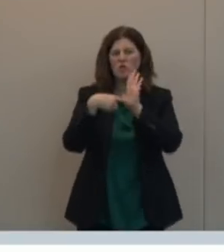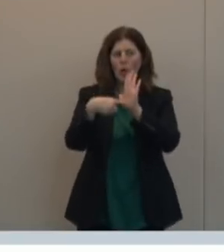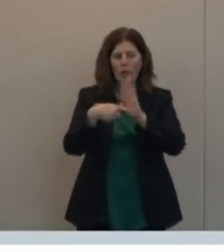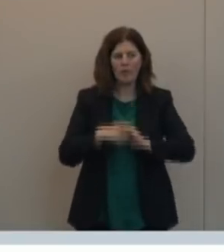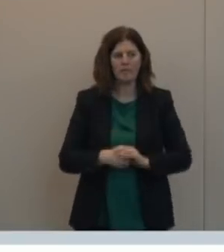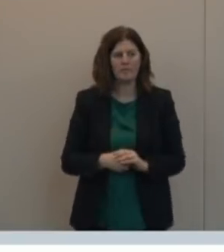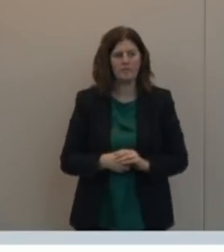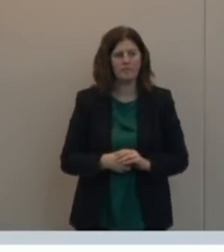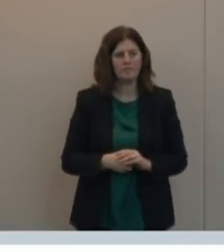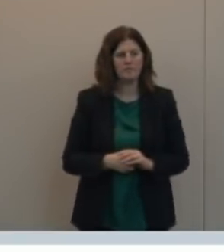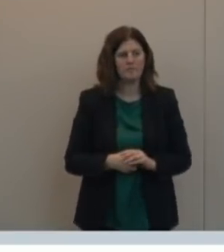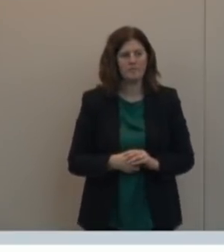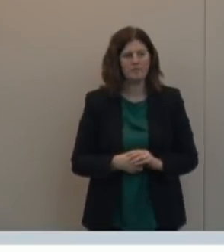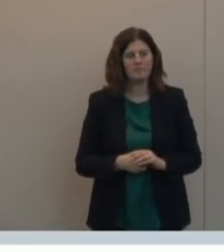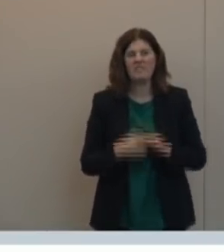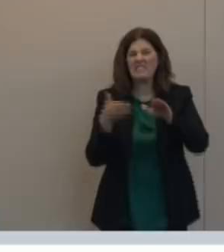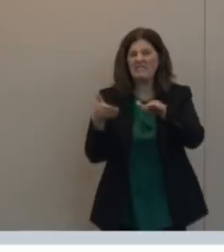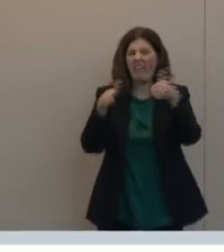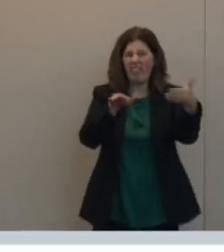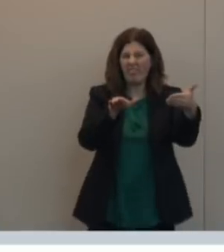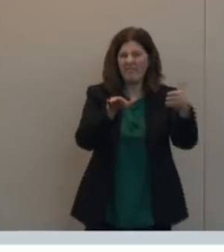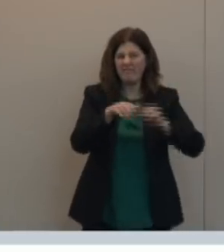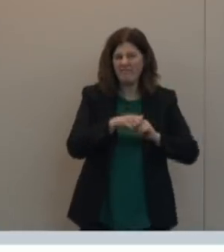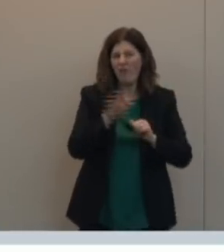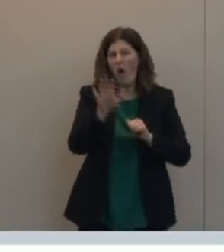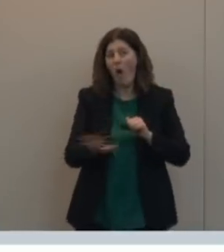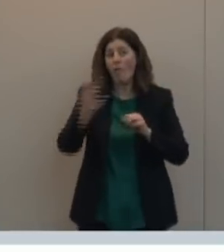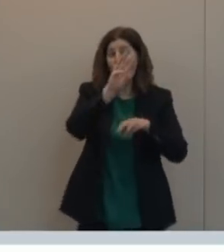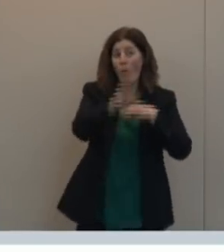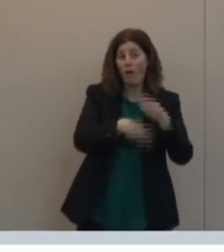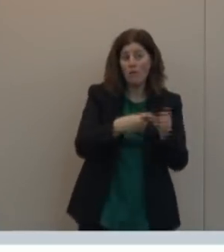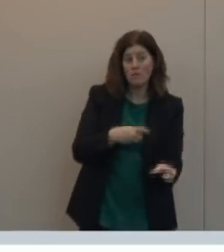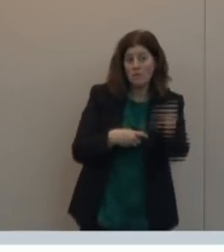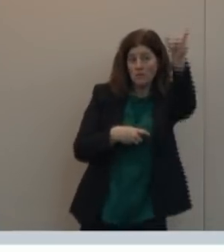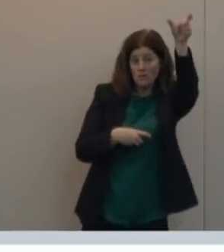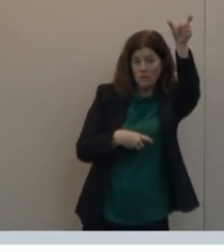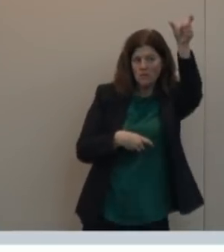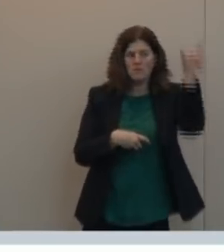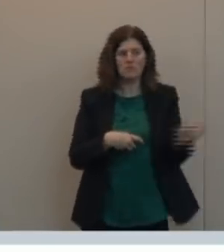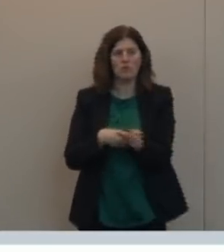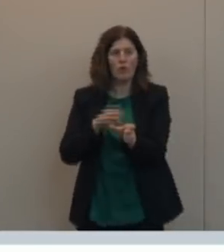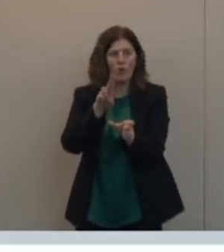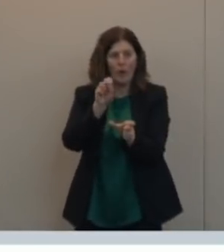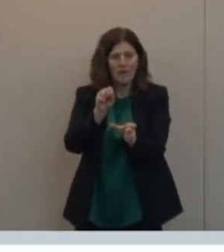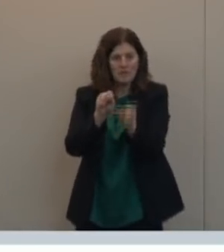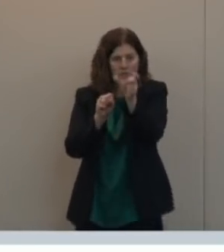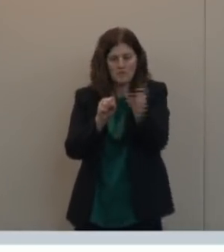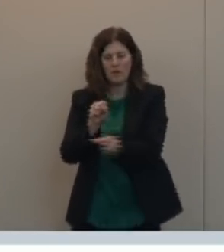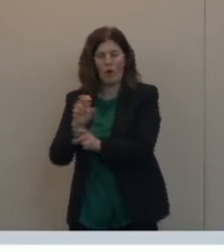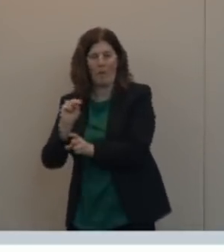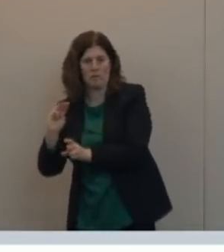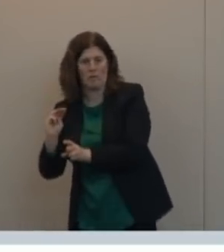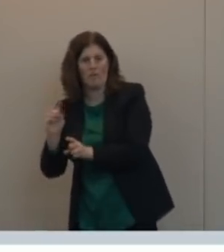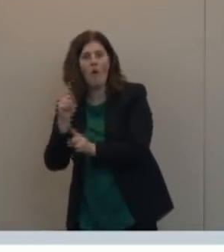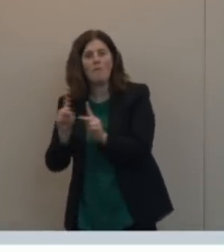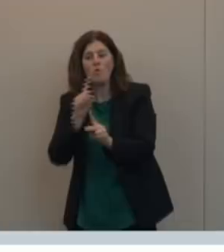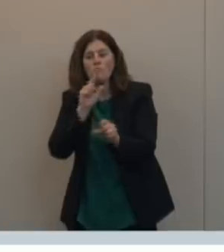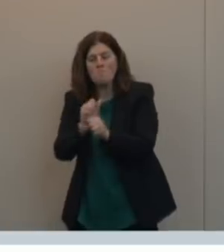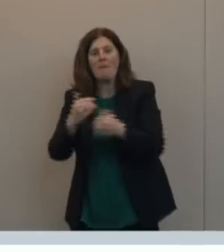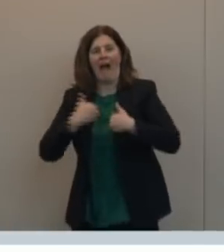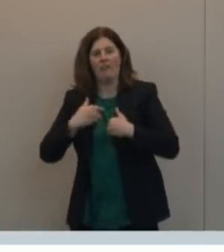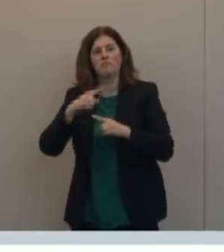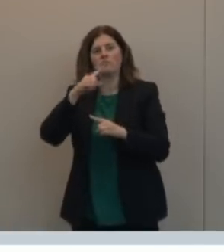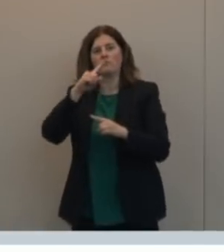you death rates in the world, in the United States, and in New Mexico for people with